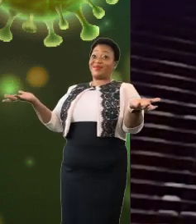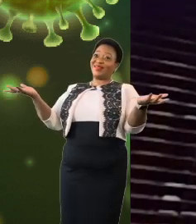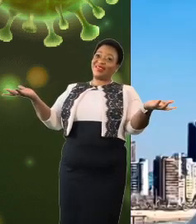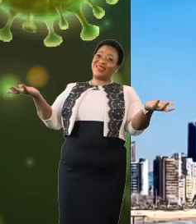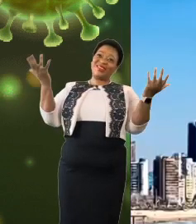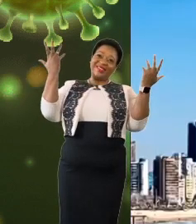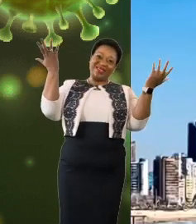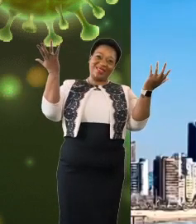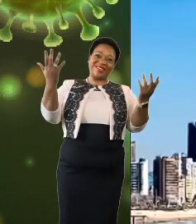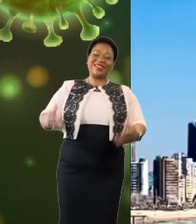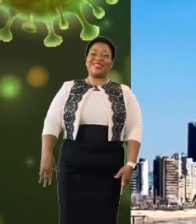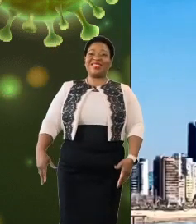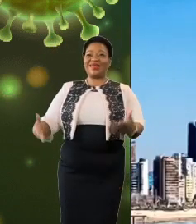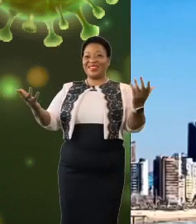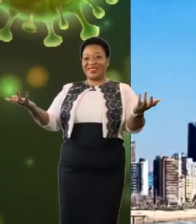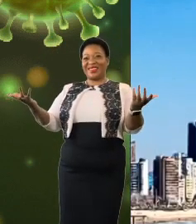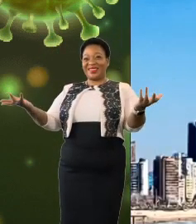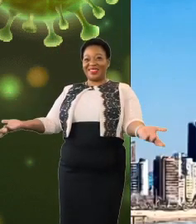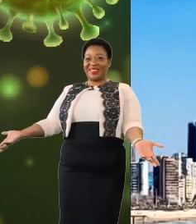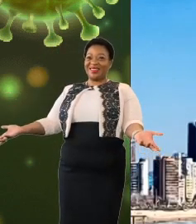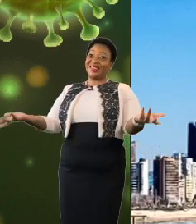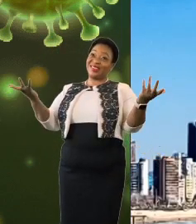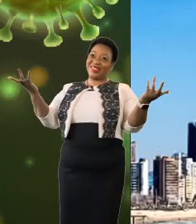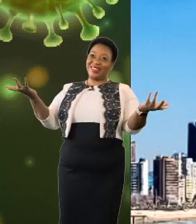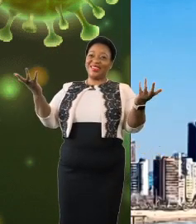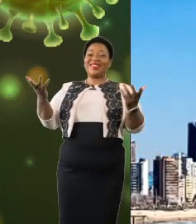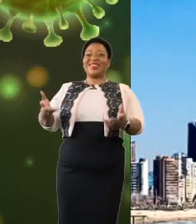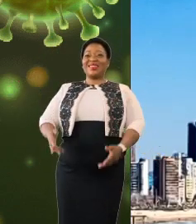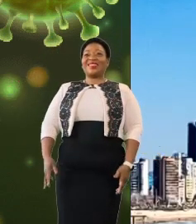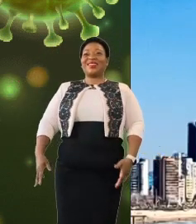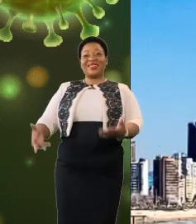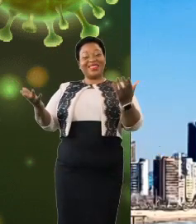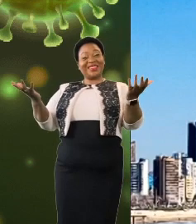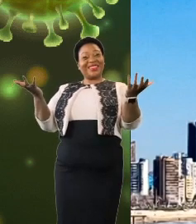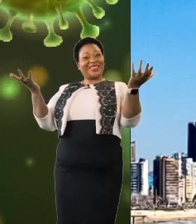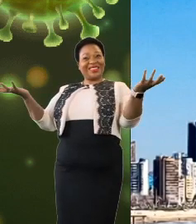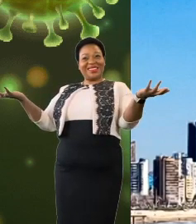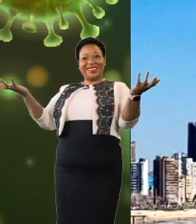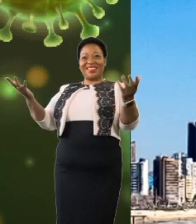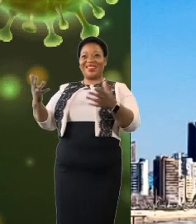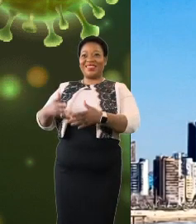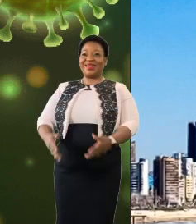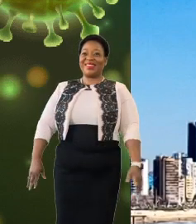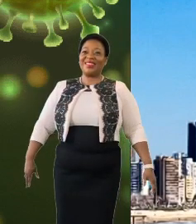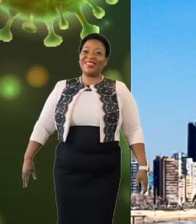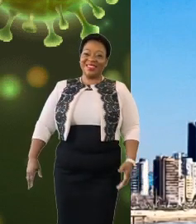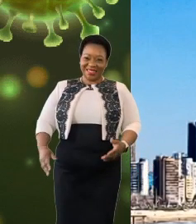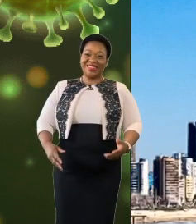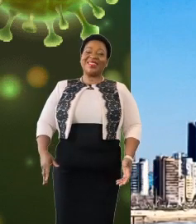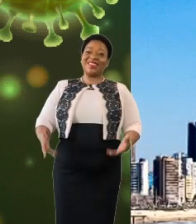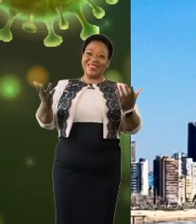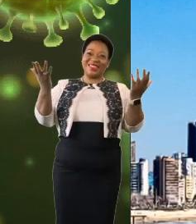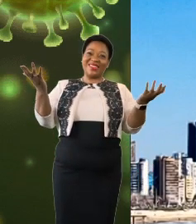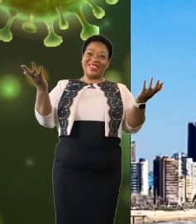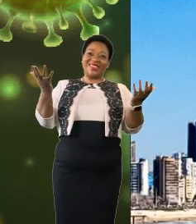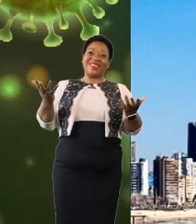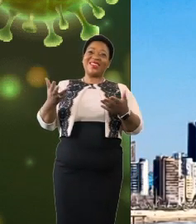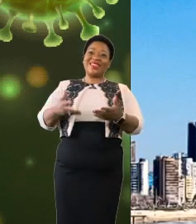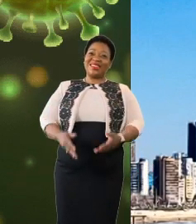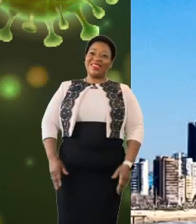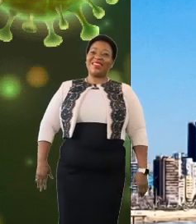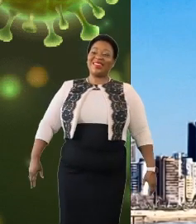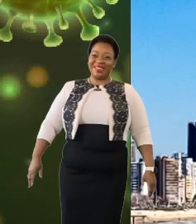Thank you, MEC. If before you, Mr. Brooks comes in, if I can just introduce Mr. Teboho